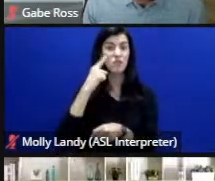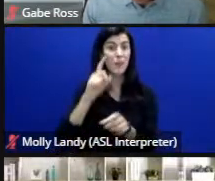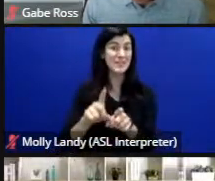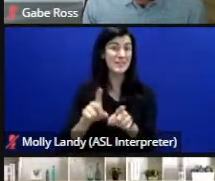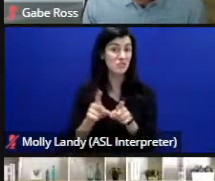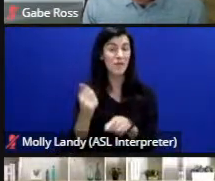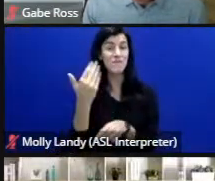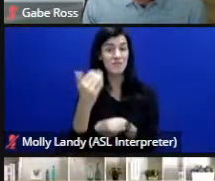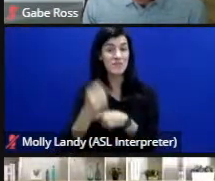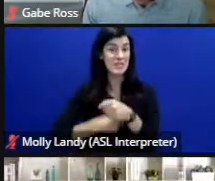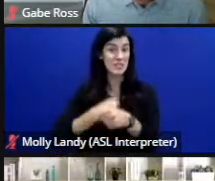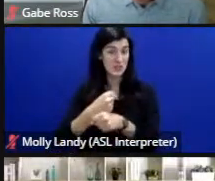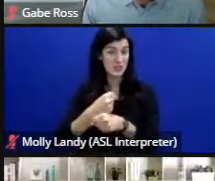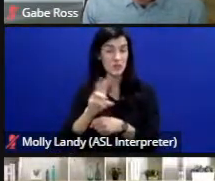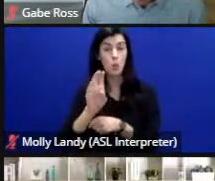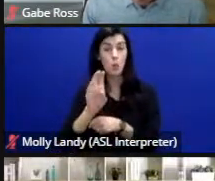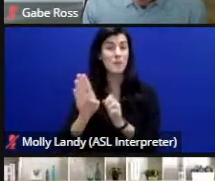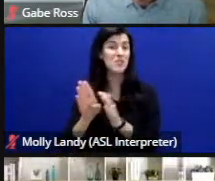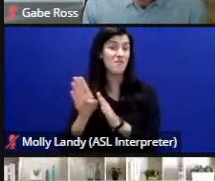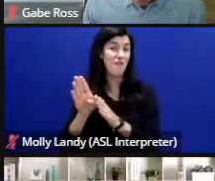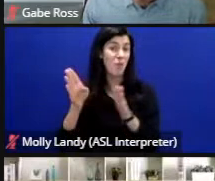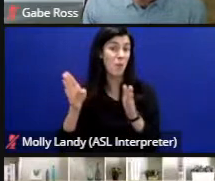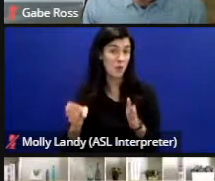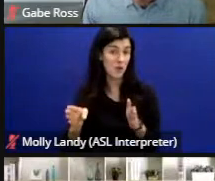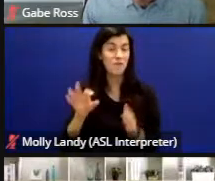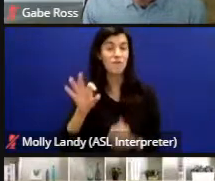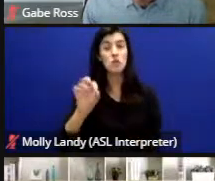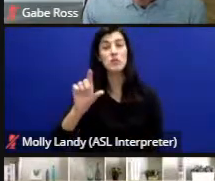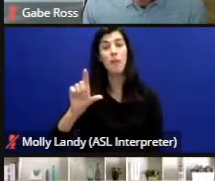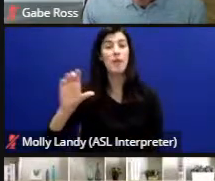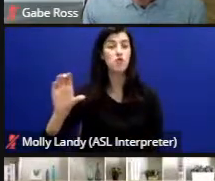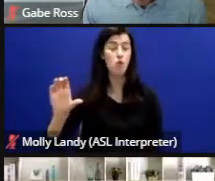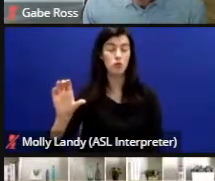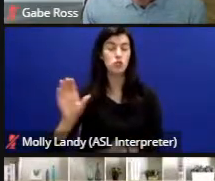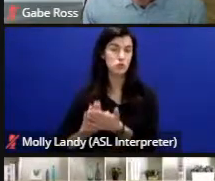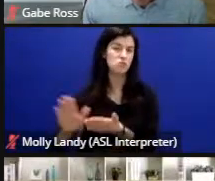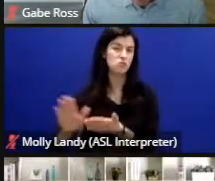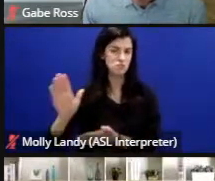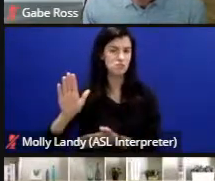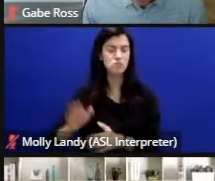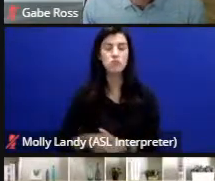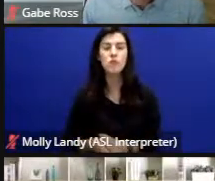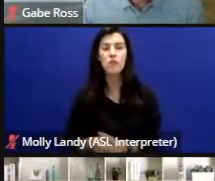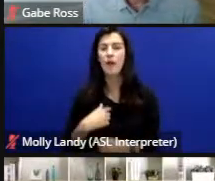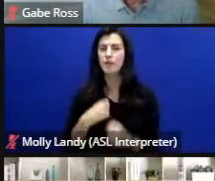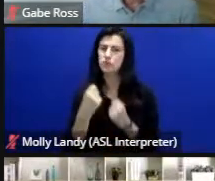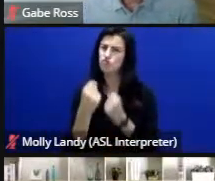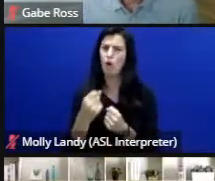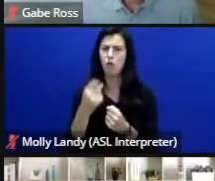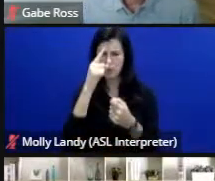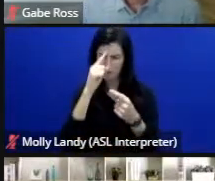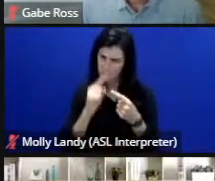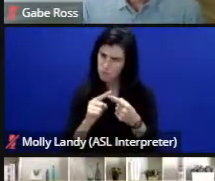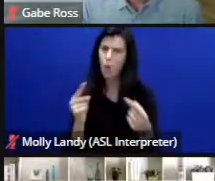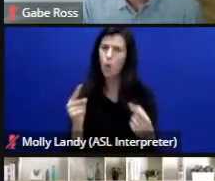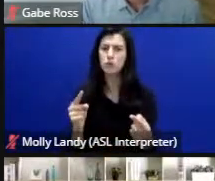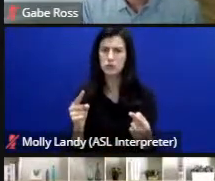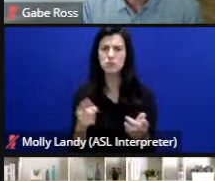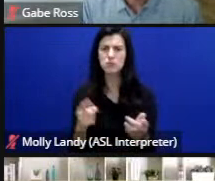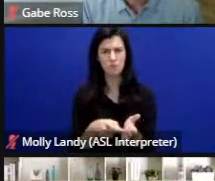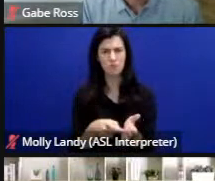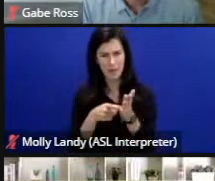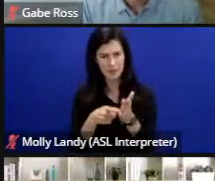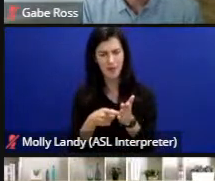and I'm a web developer at Folsom Lake College. Thank you. I strongly oppose a mandate for